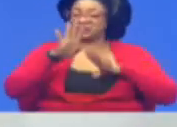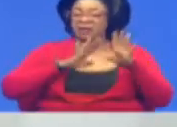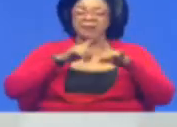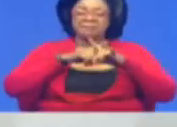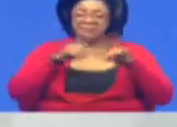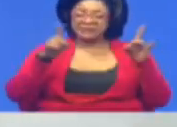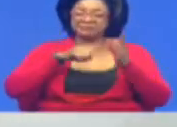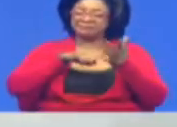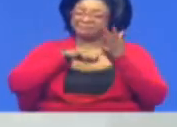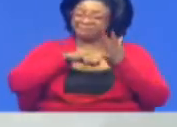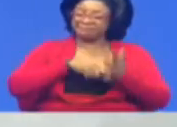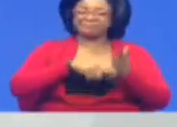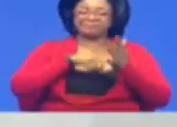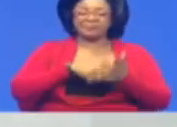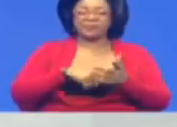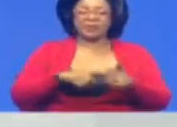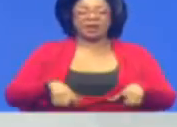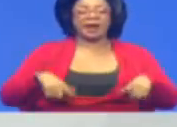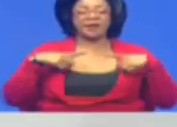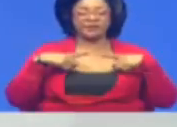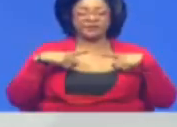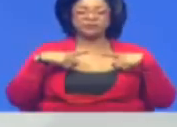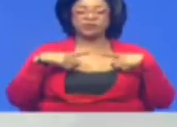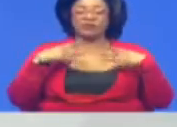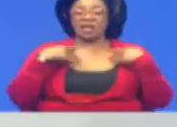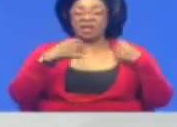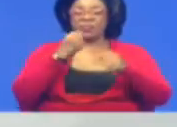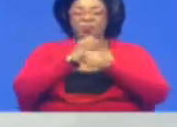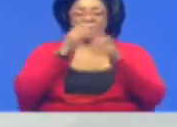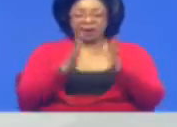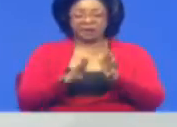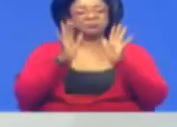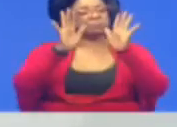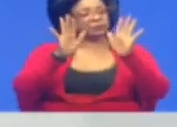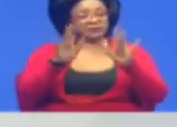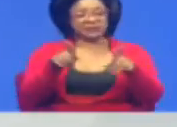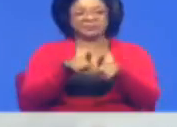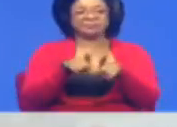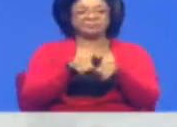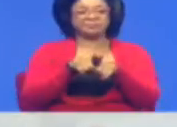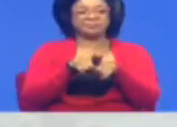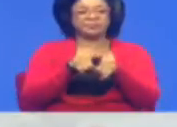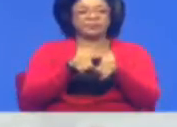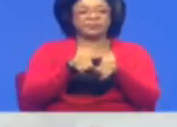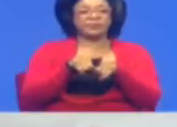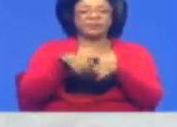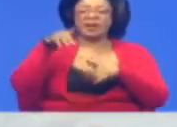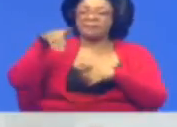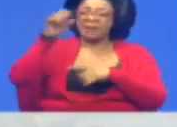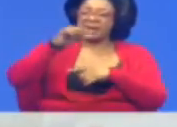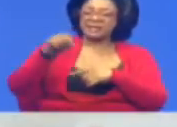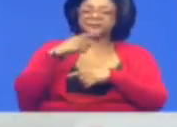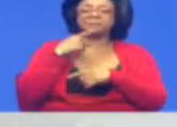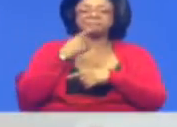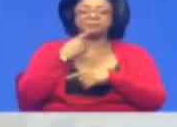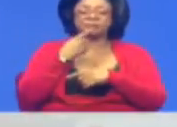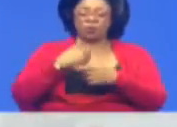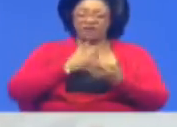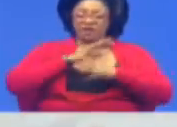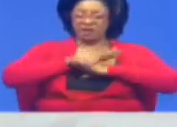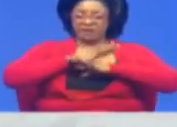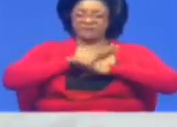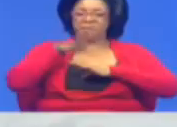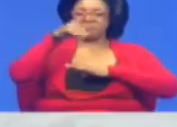that the lives of frontline workers matter too. The CS Health told us that we have enough PPEs. In fact, we